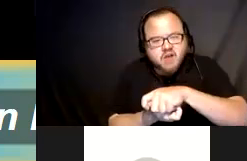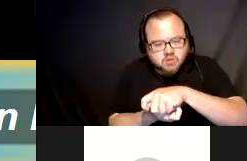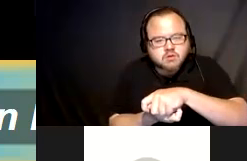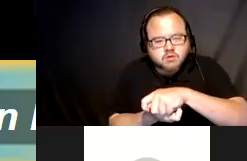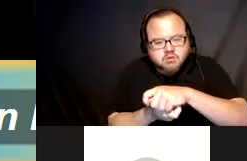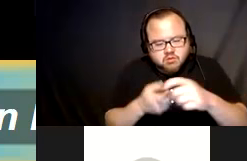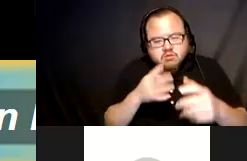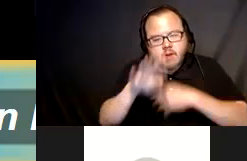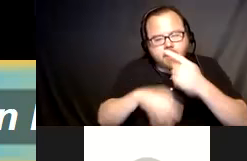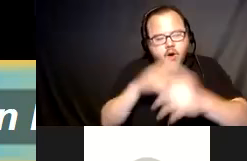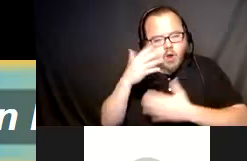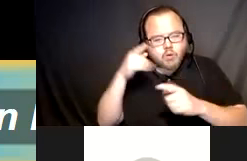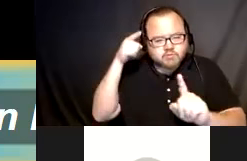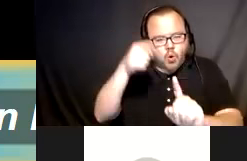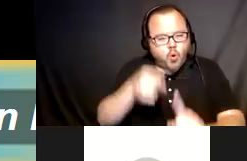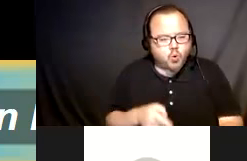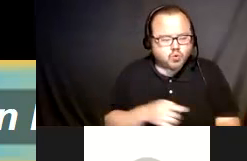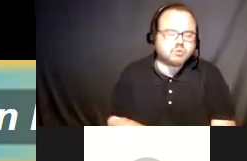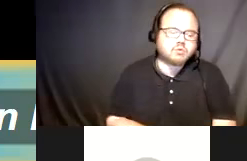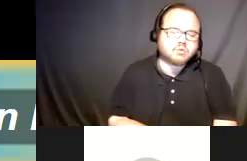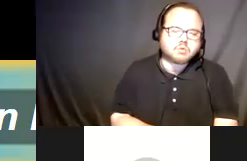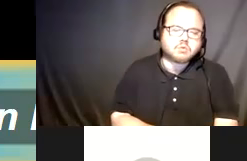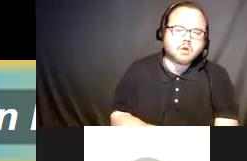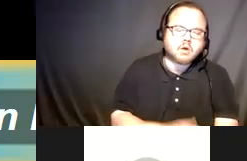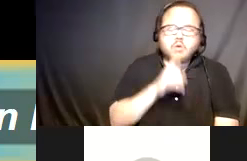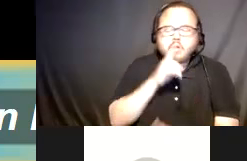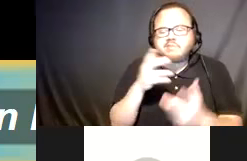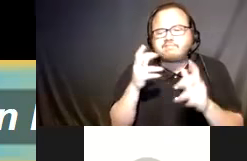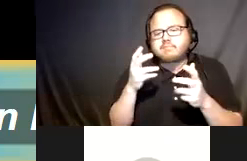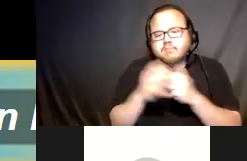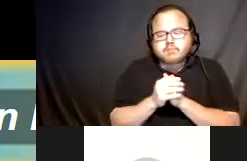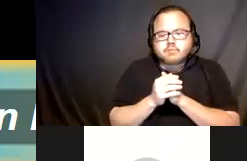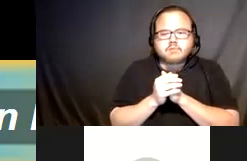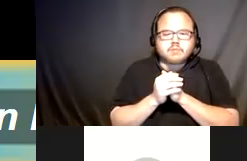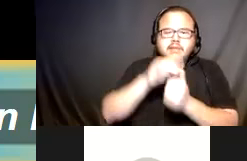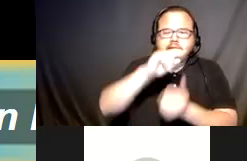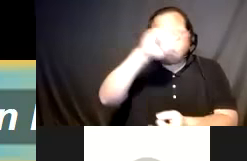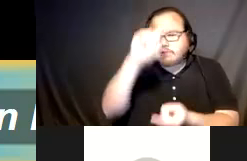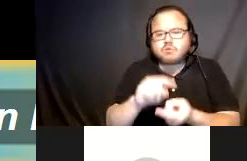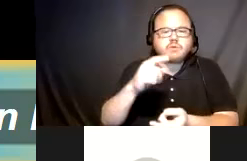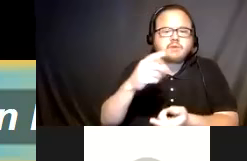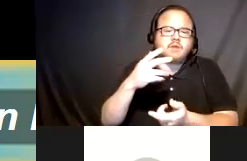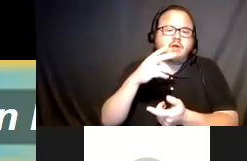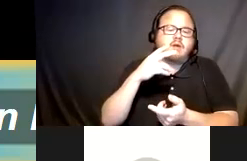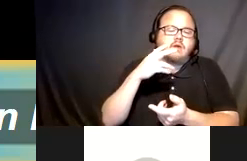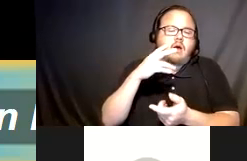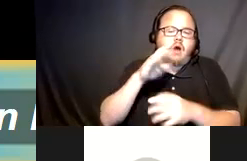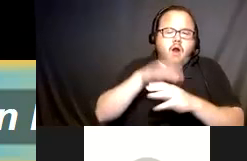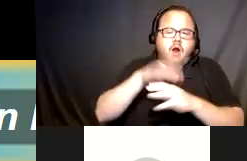our goals, and really having a decrease on campus with regards to some of those